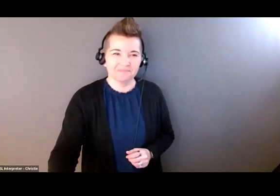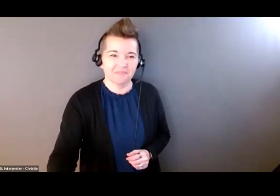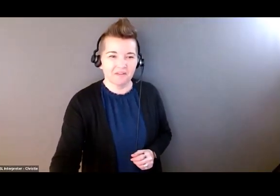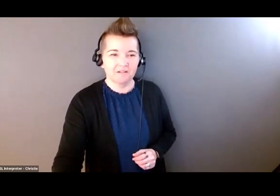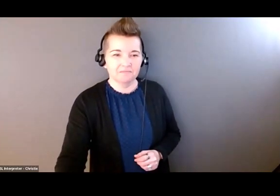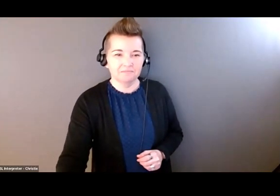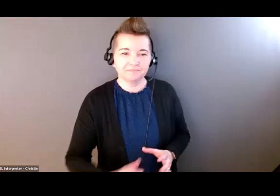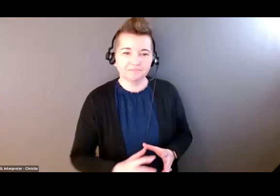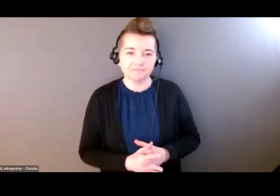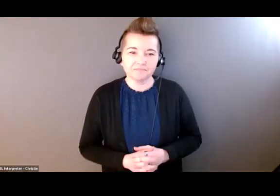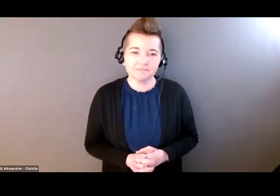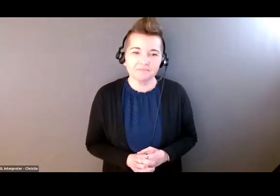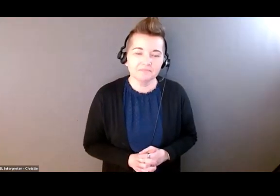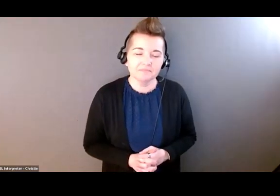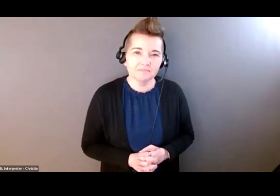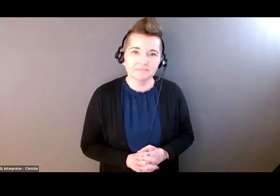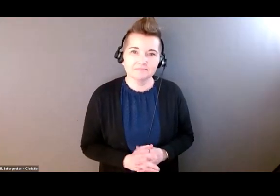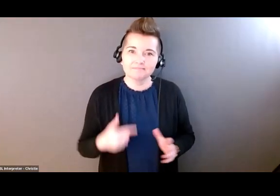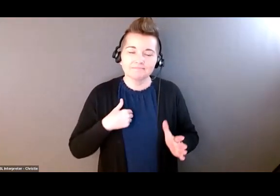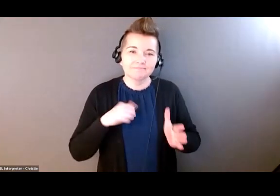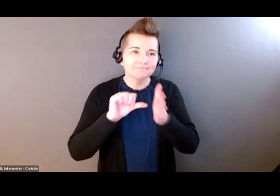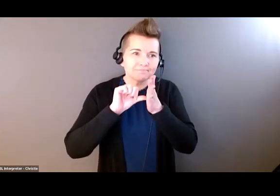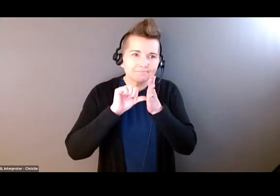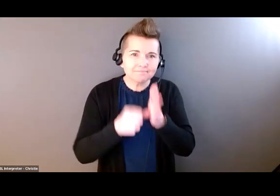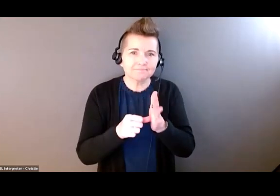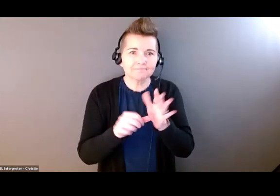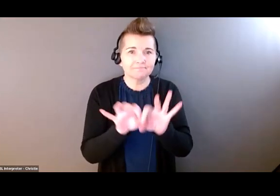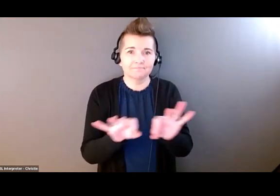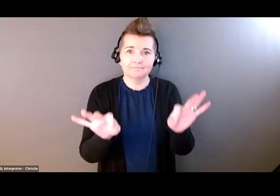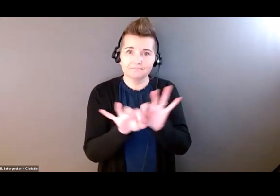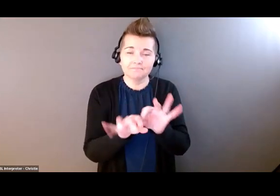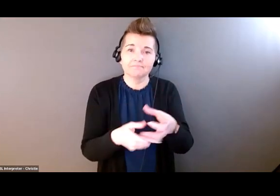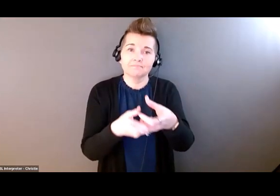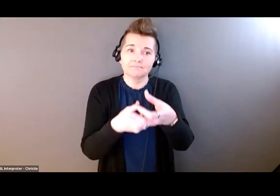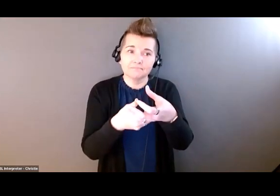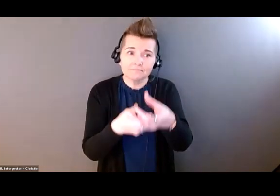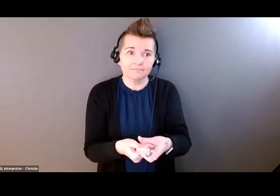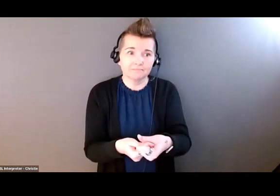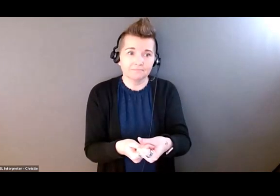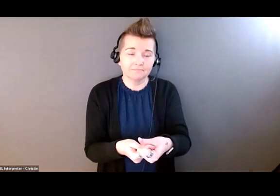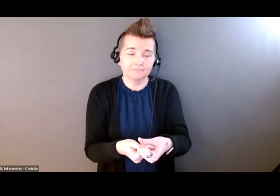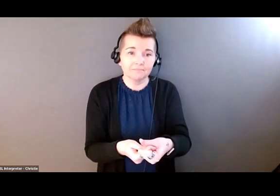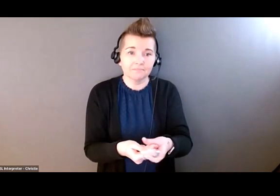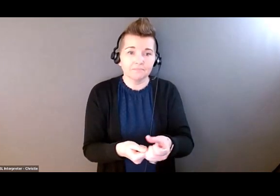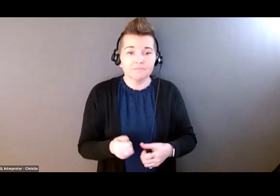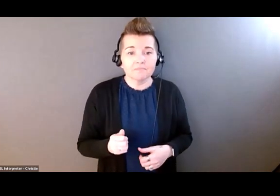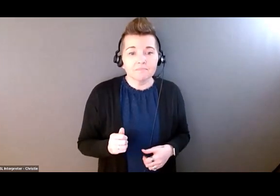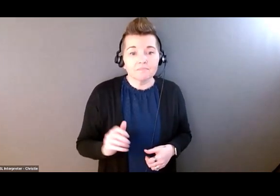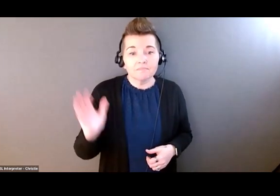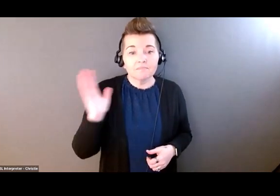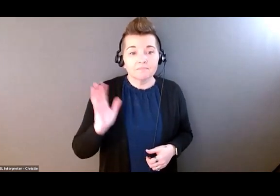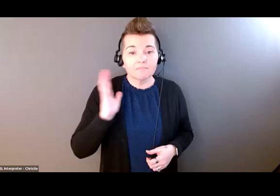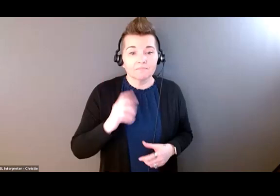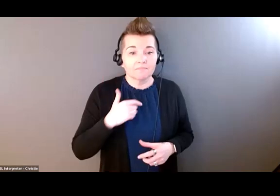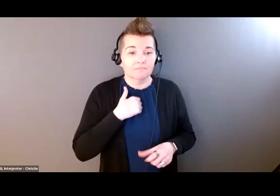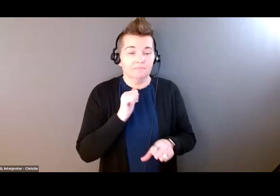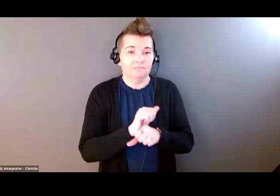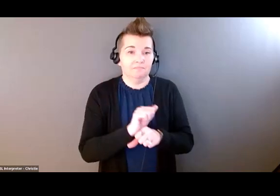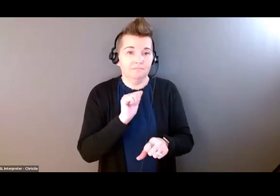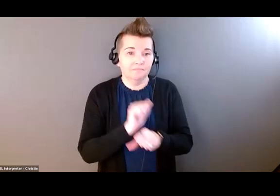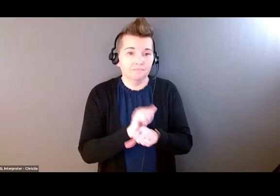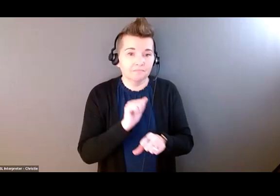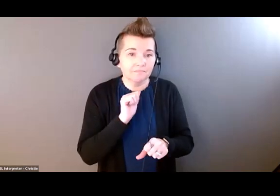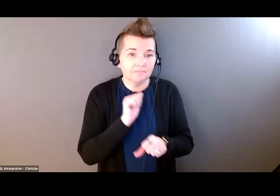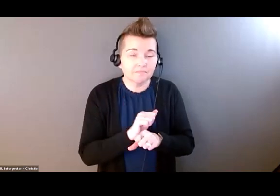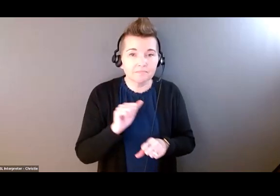working how you want it to, when you have the trust, it really makes that world of difference to be together and to find the solutions that are going to